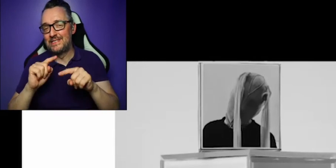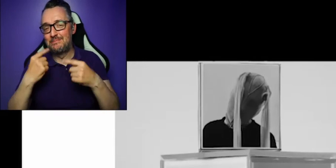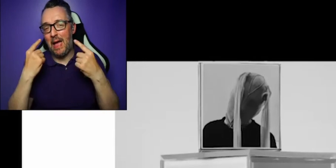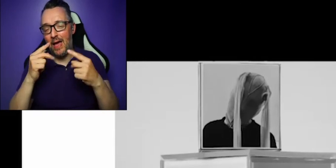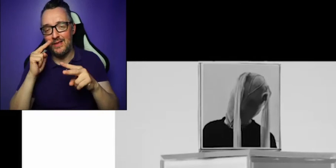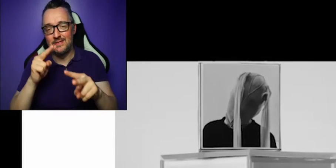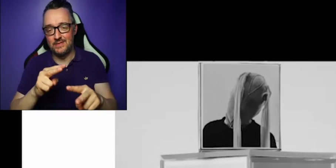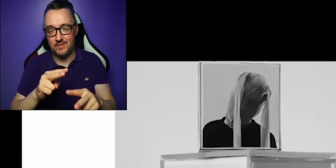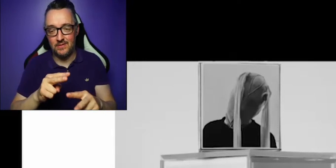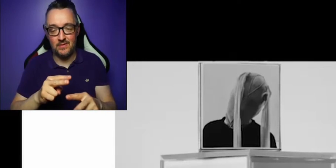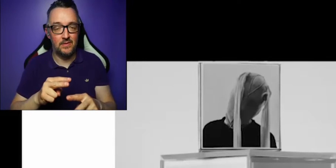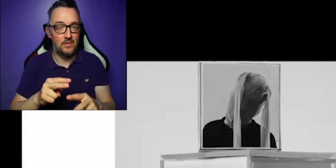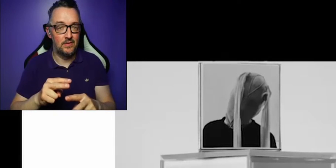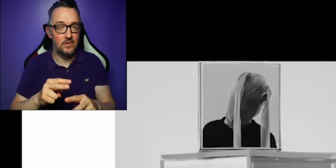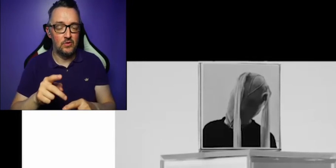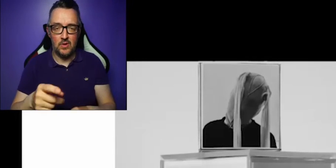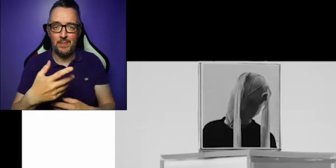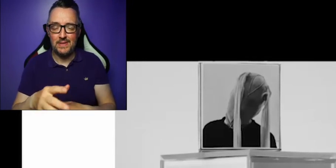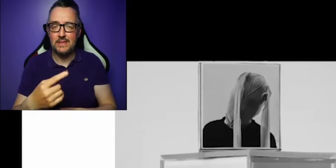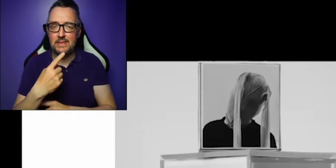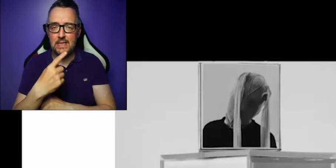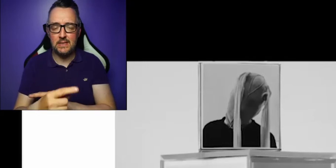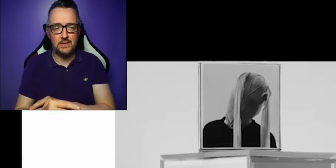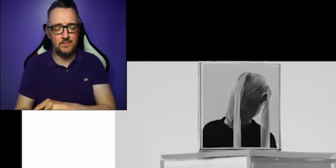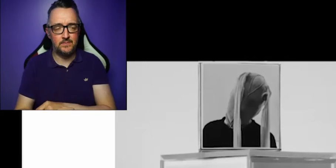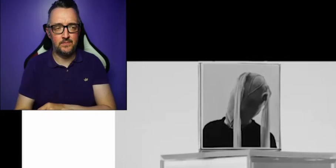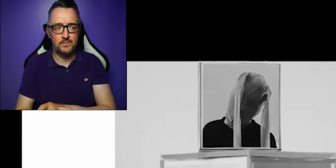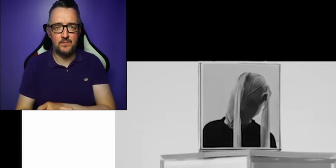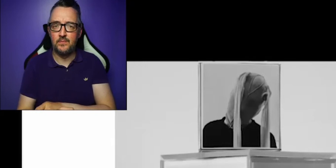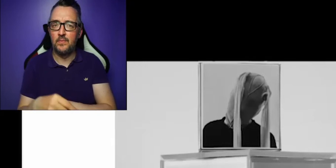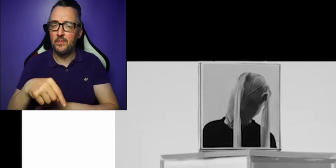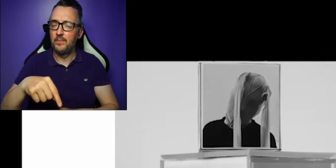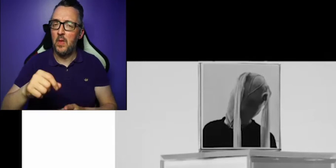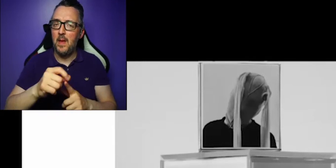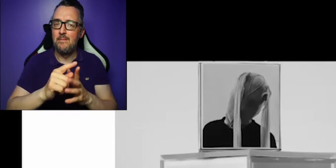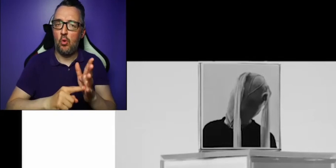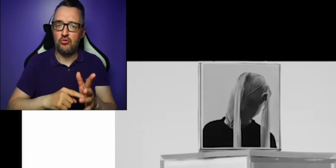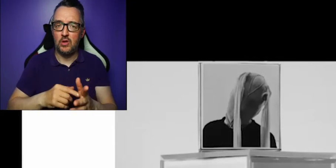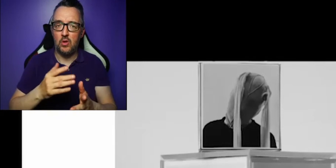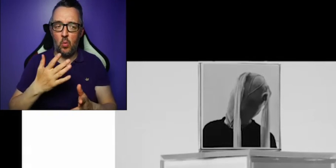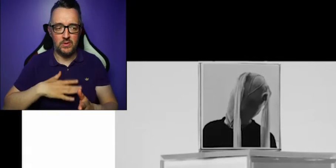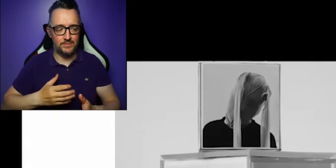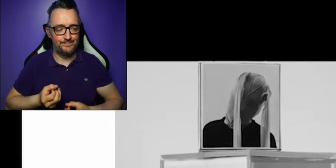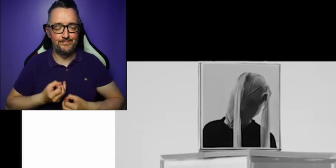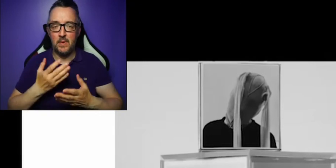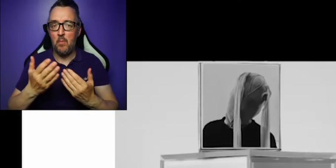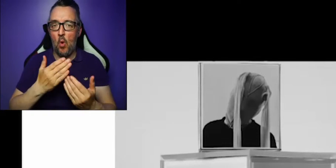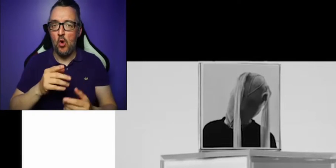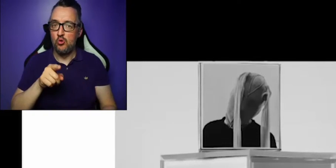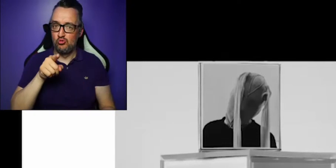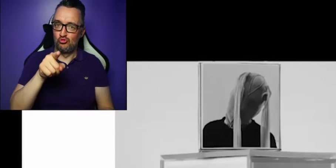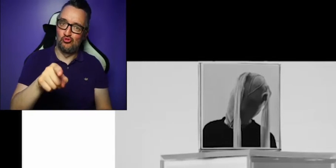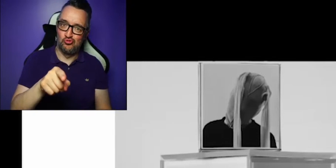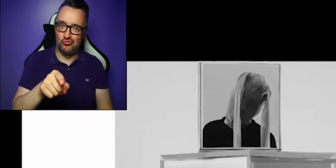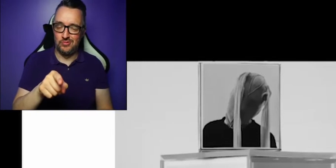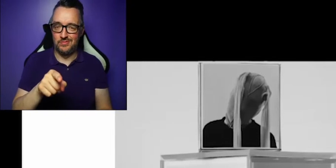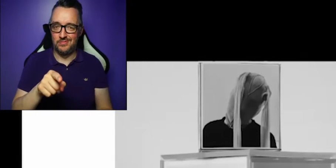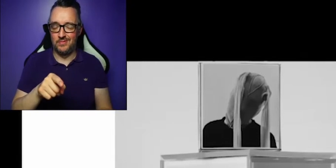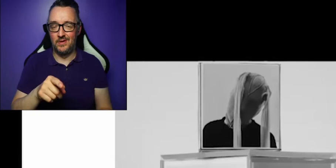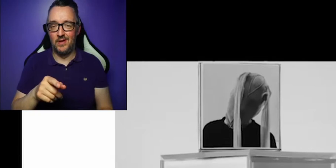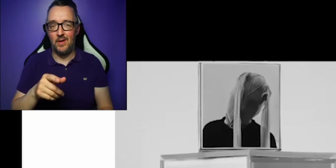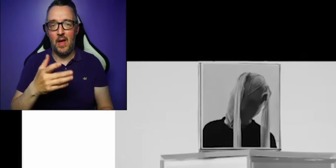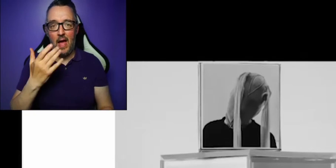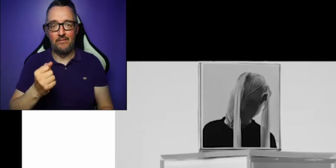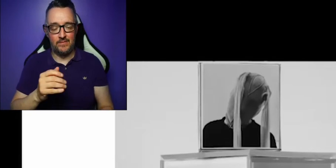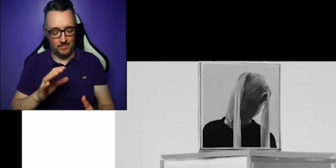face, is you saying that you're through this project, you're trying to be more you, but you've been developing deeper